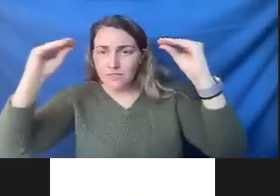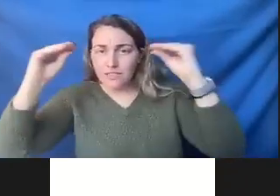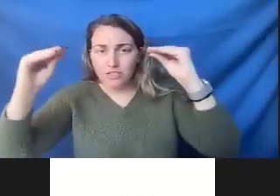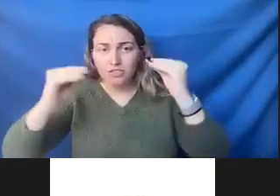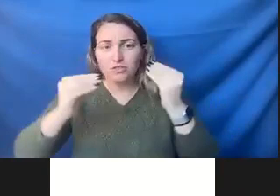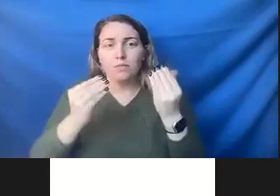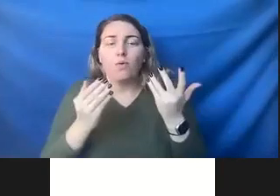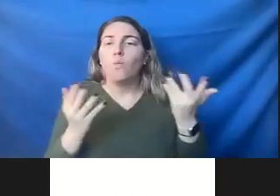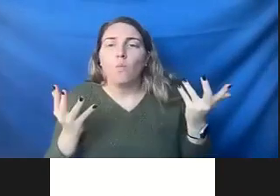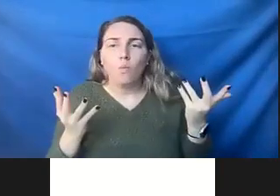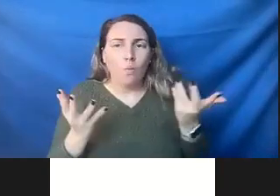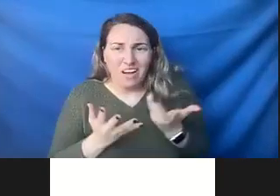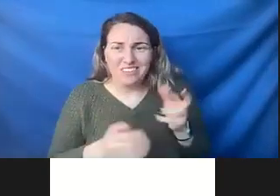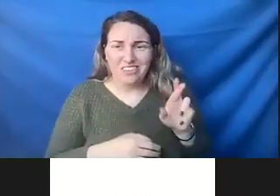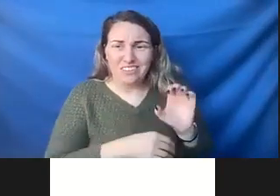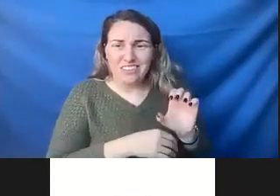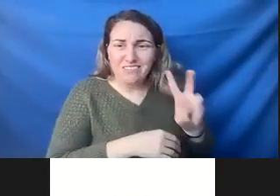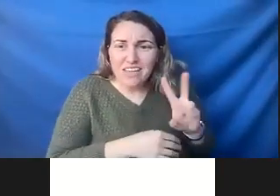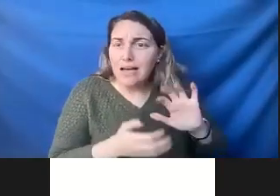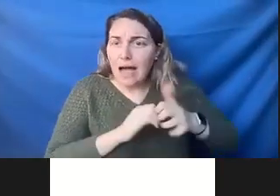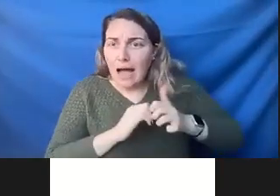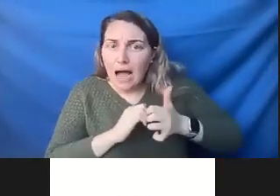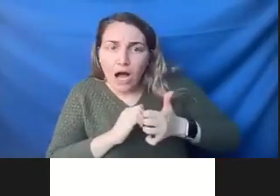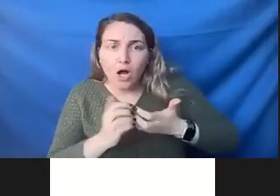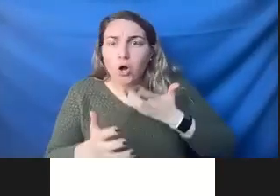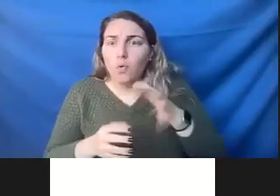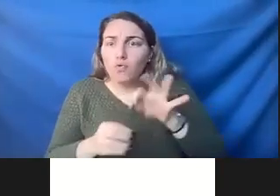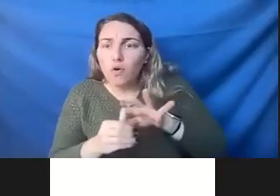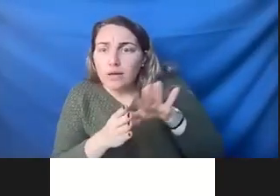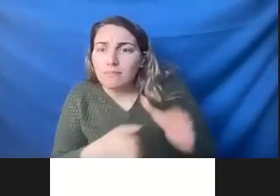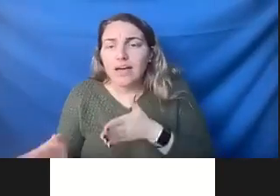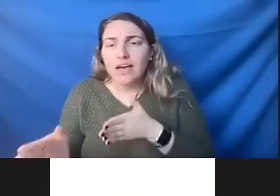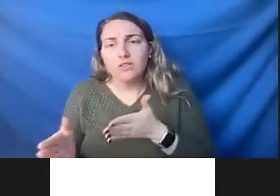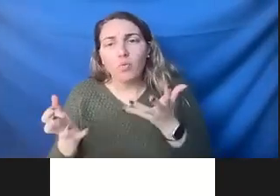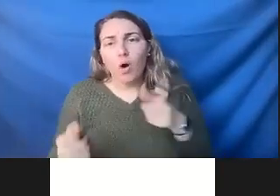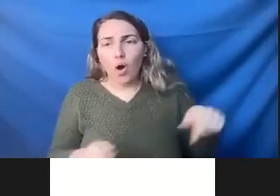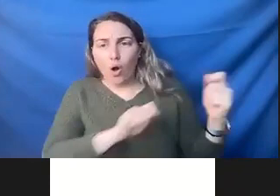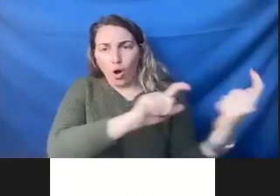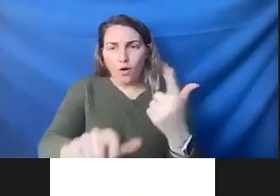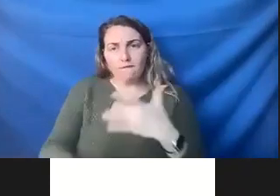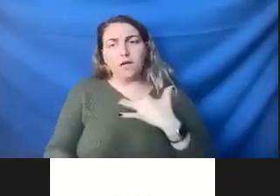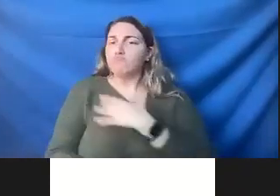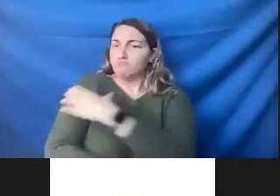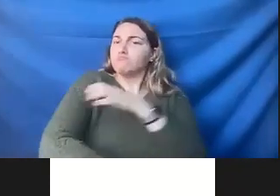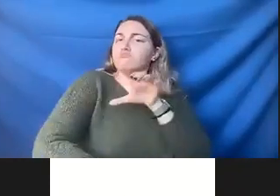voting plan, and provide them with voting information so they feel empowered and able to vote.